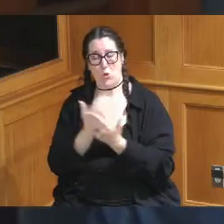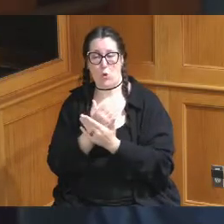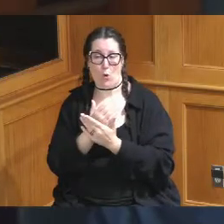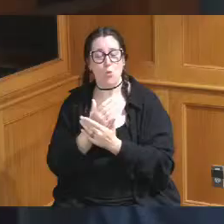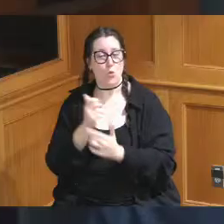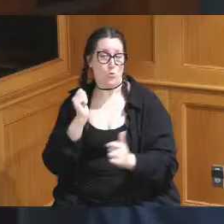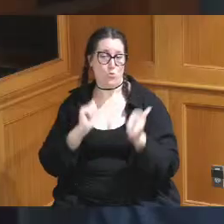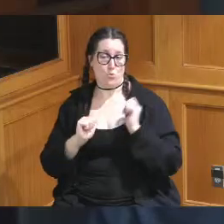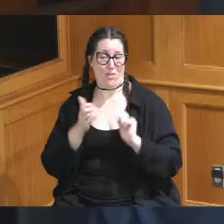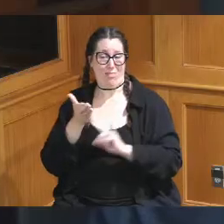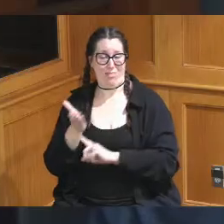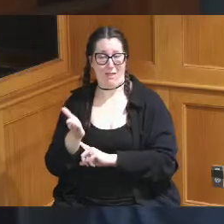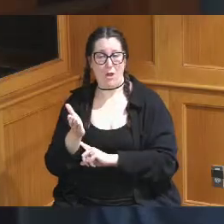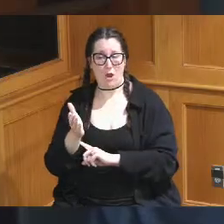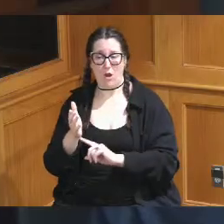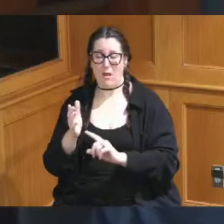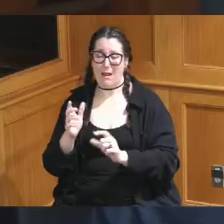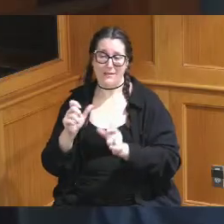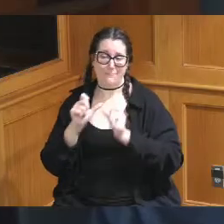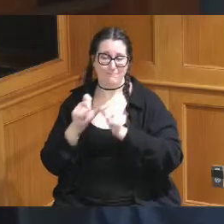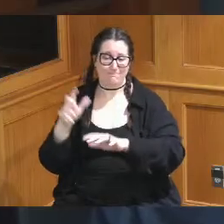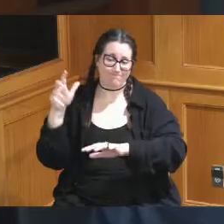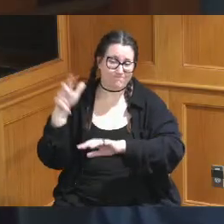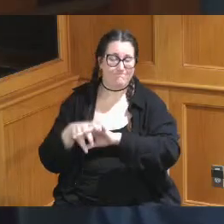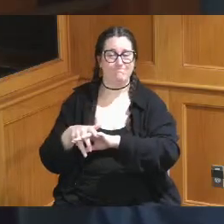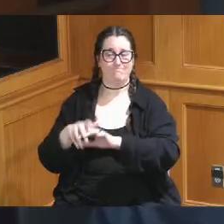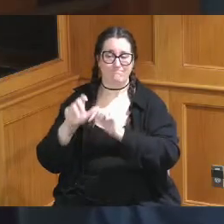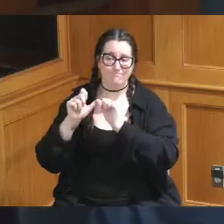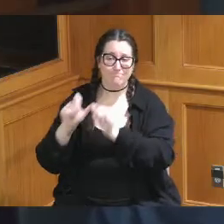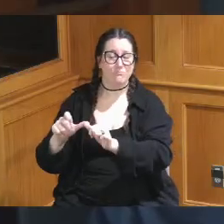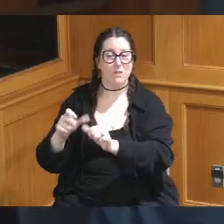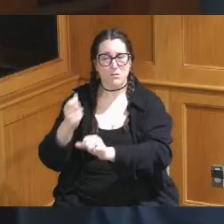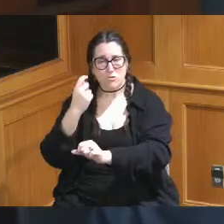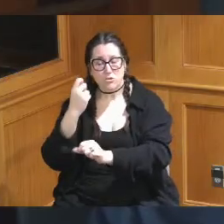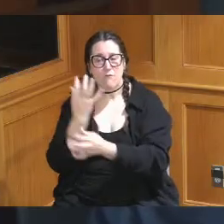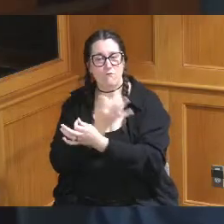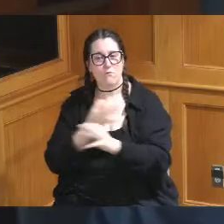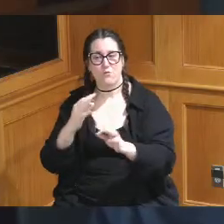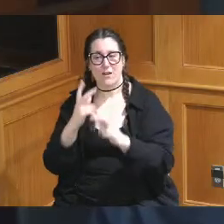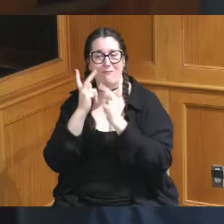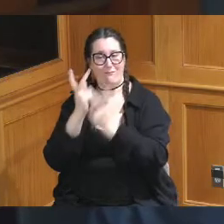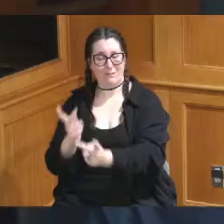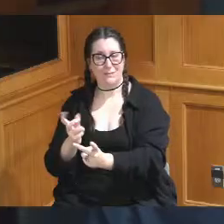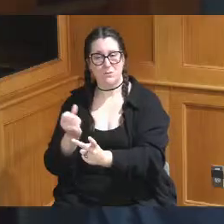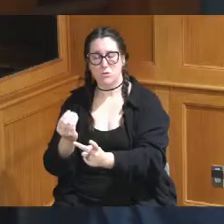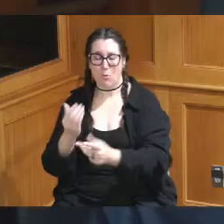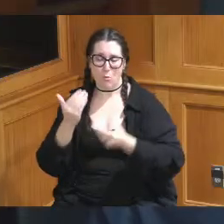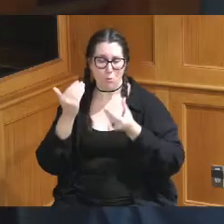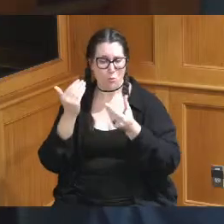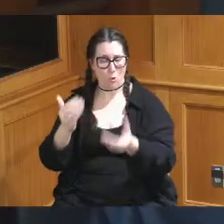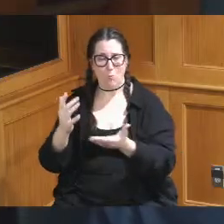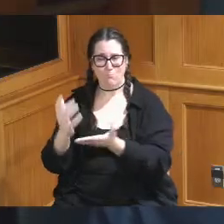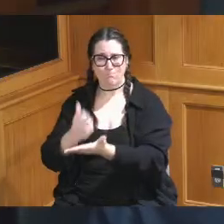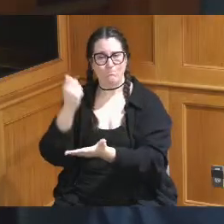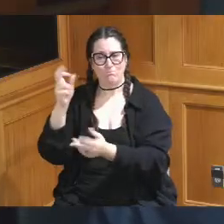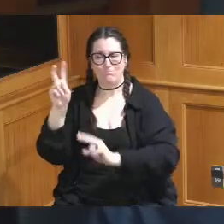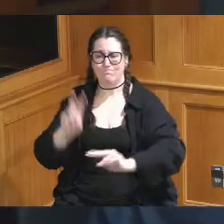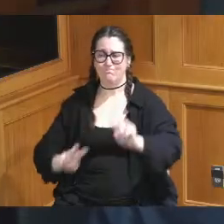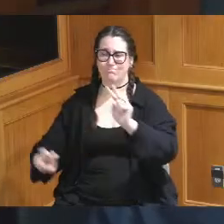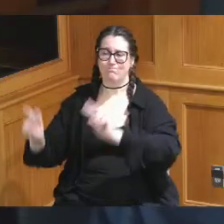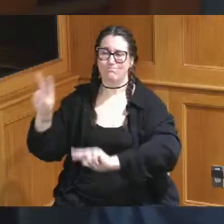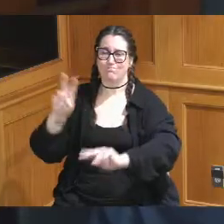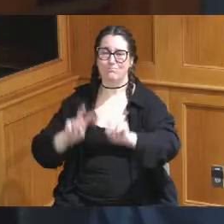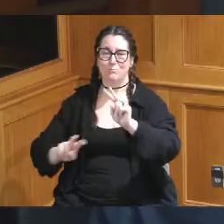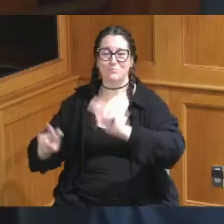library, and it's permanent and it's completely free. So we encourage people to go down to the Cincinnati Black Music Walk of Fame.